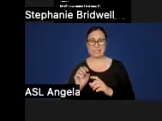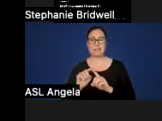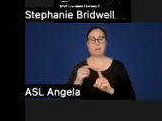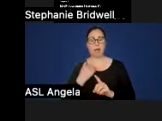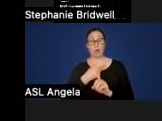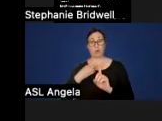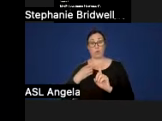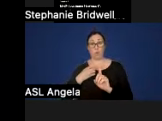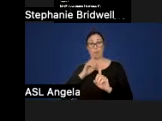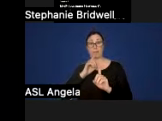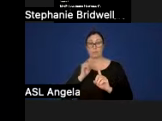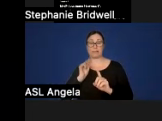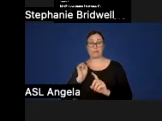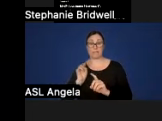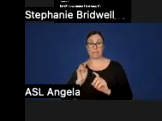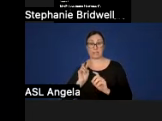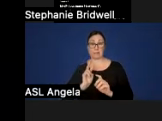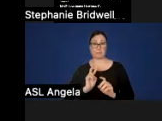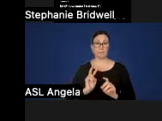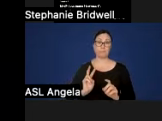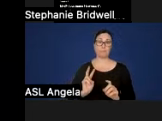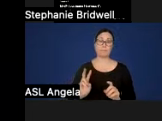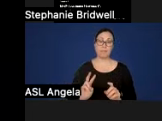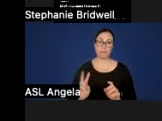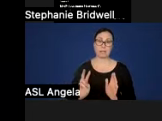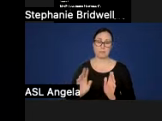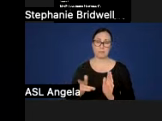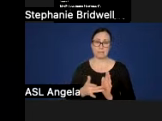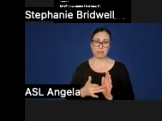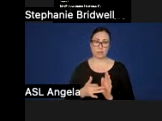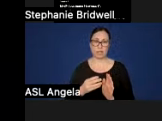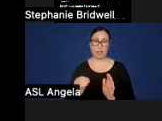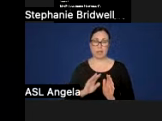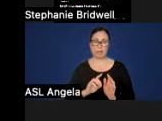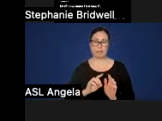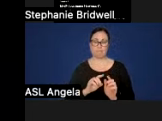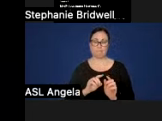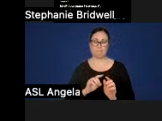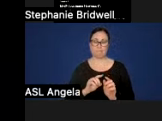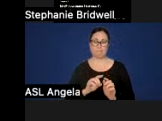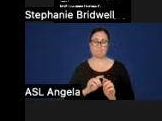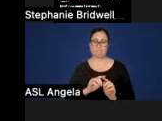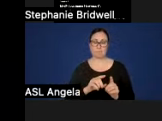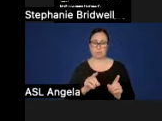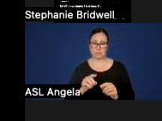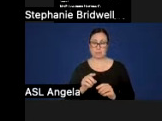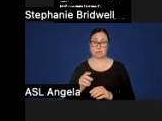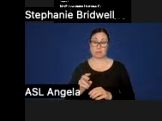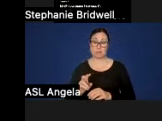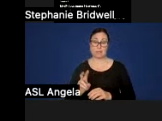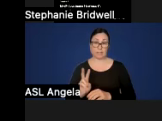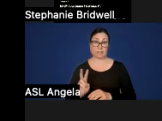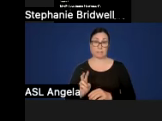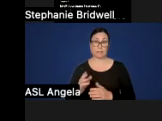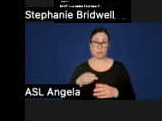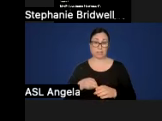and they're participating, and that's happening. that things, kind of are like,